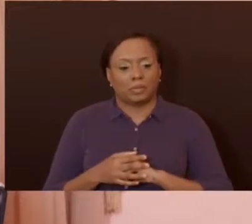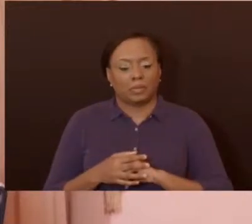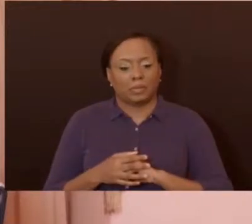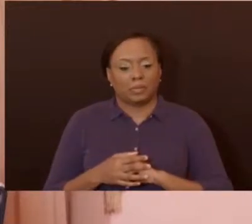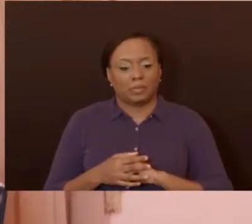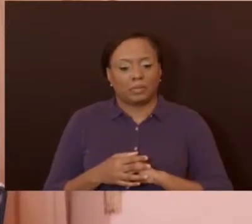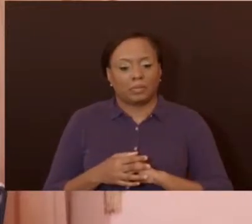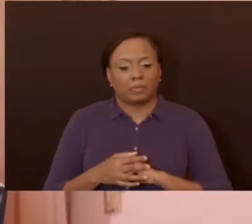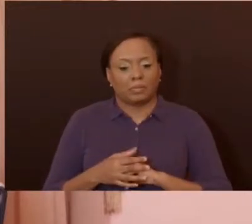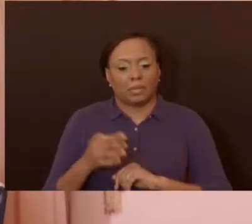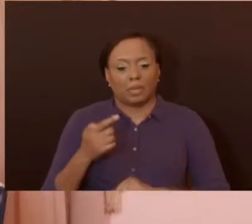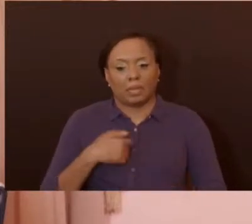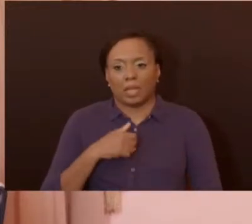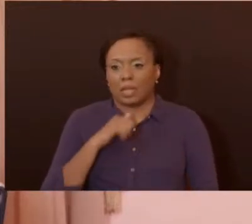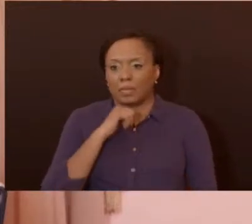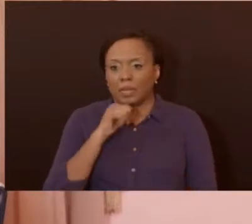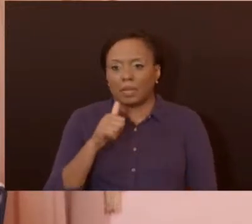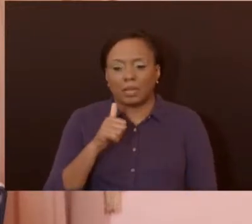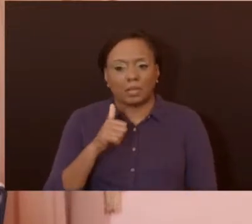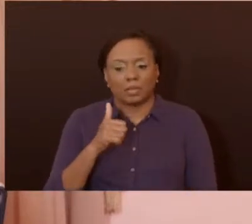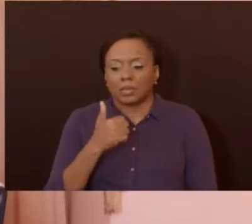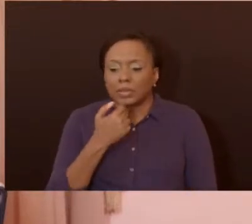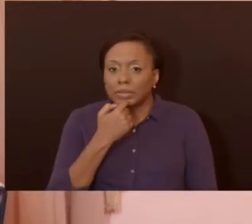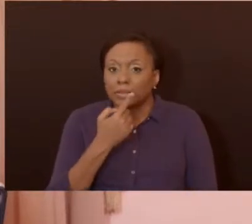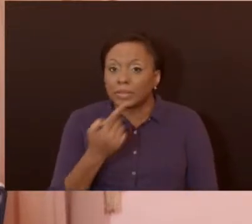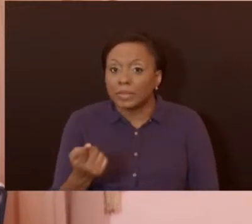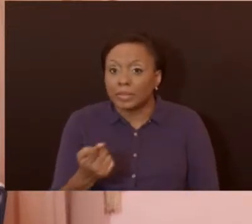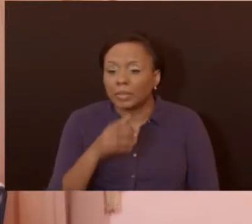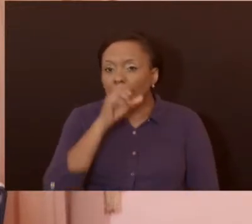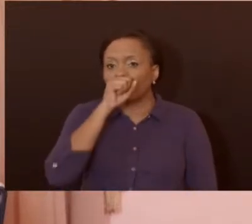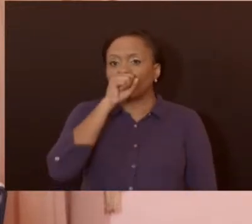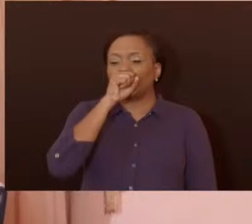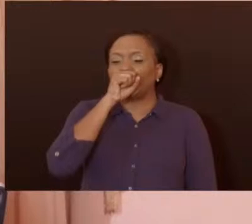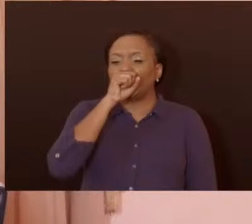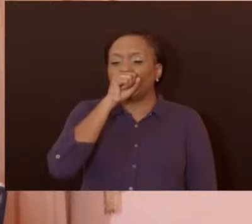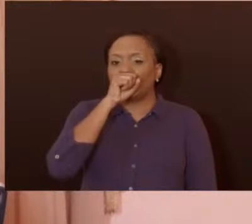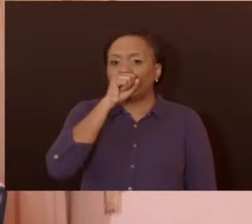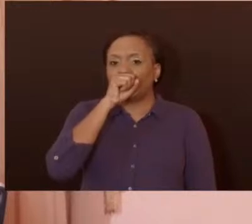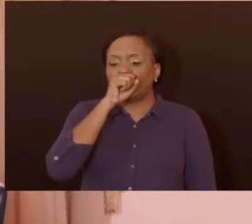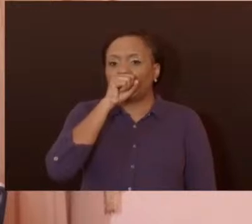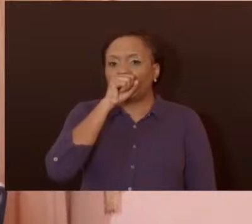into, and I'm not at liberty to say what they are in this way, but